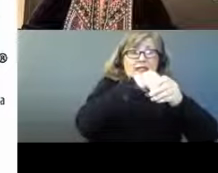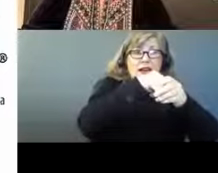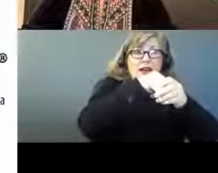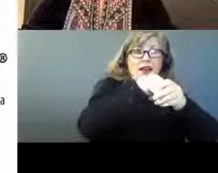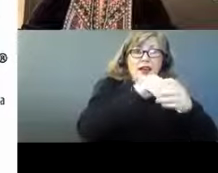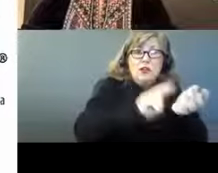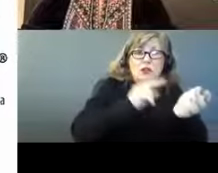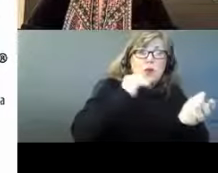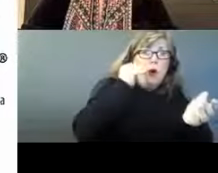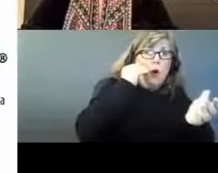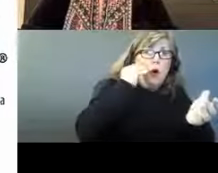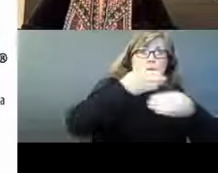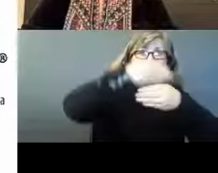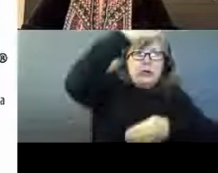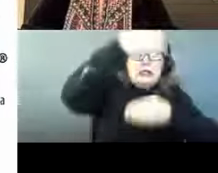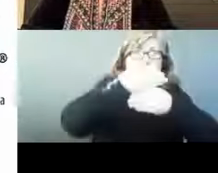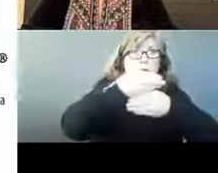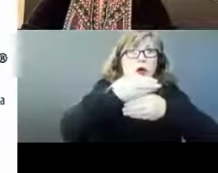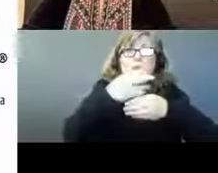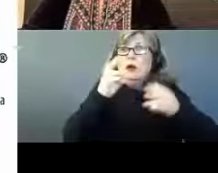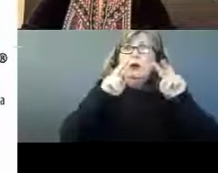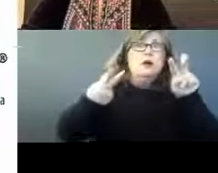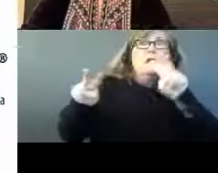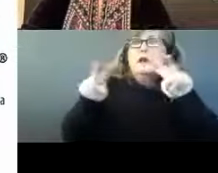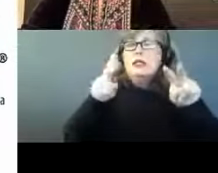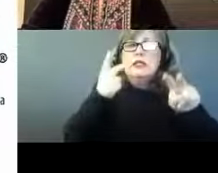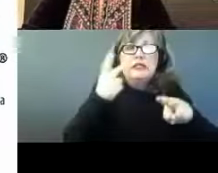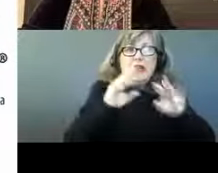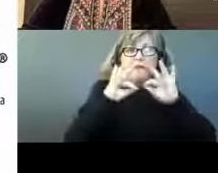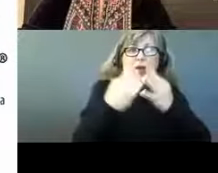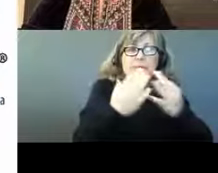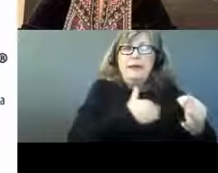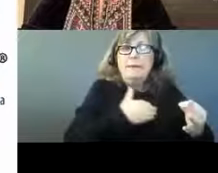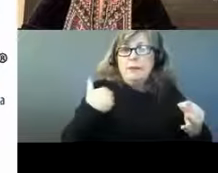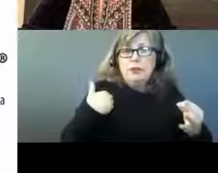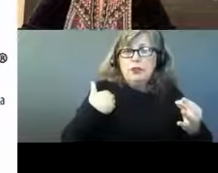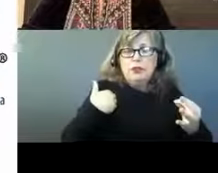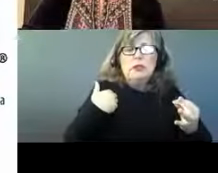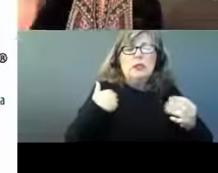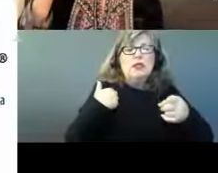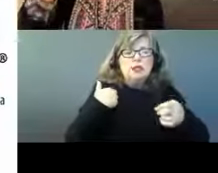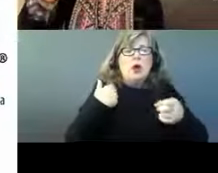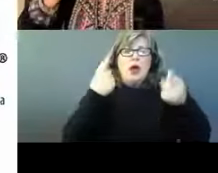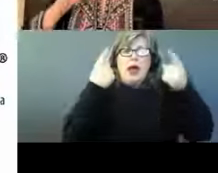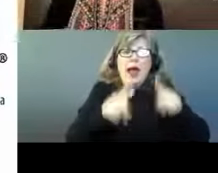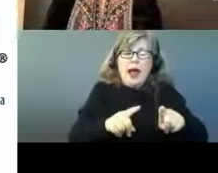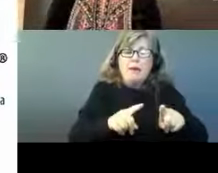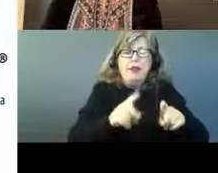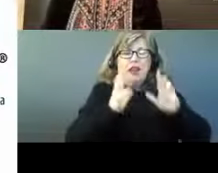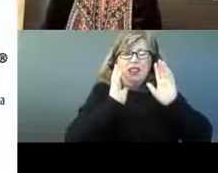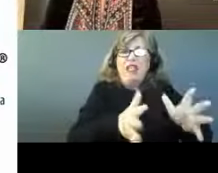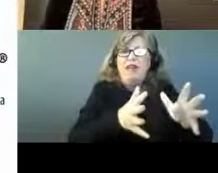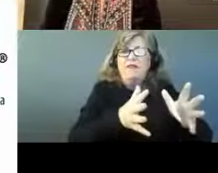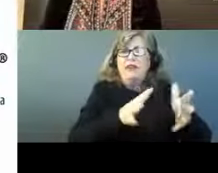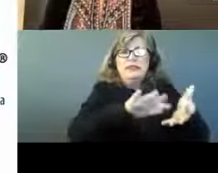their loved one, whom they have not heard from in days, only to hear that they had been abandoned or left to die in some horrific